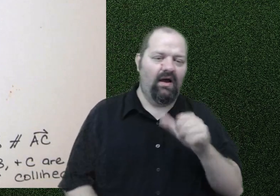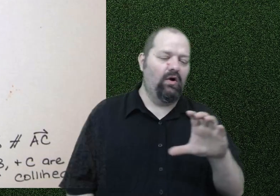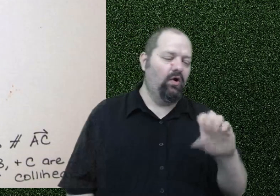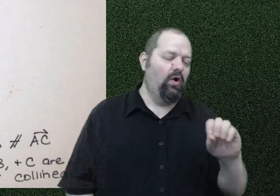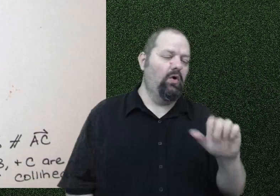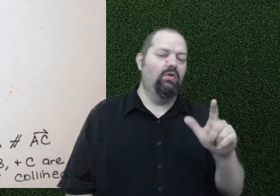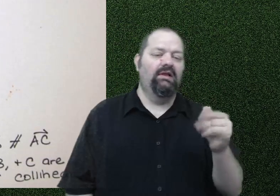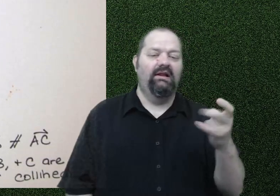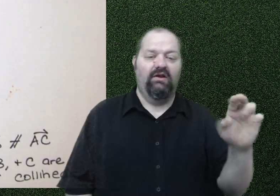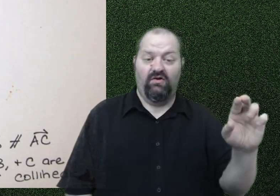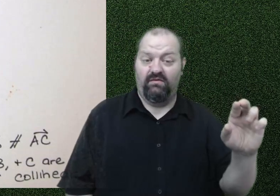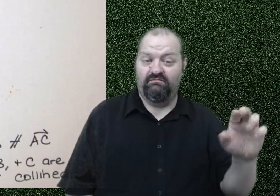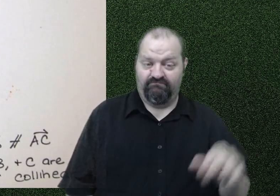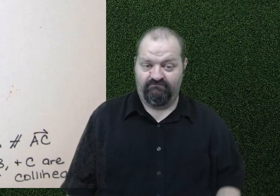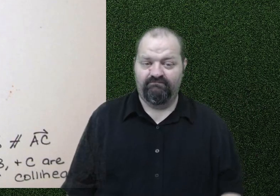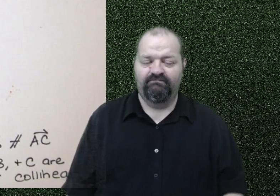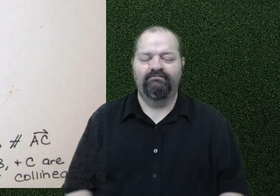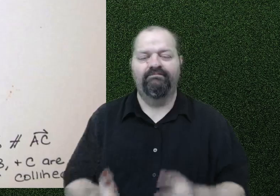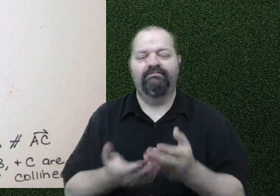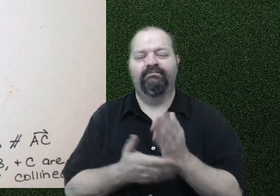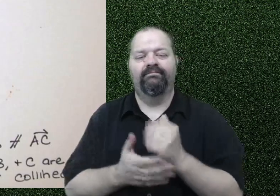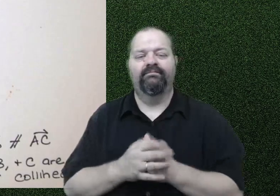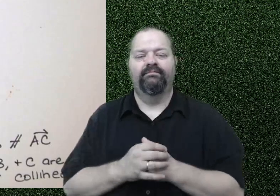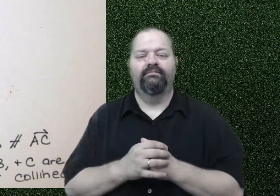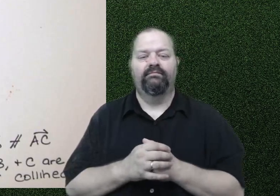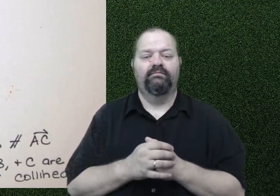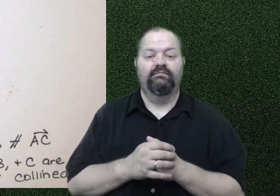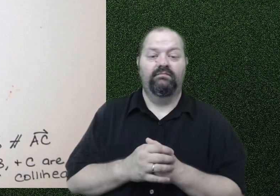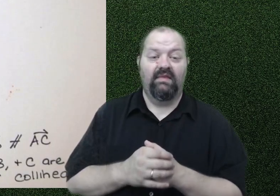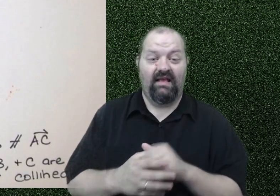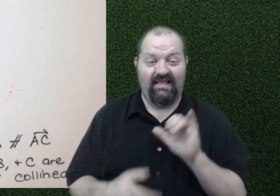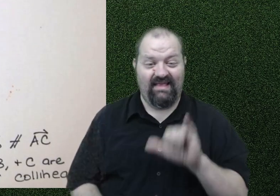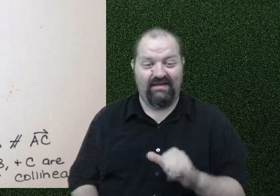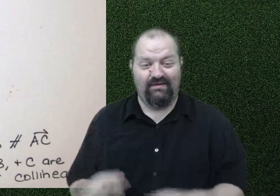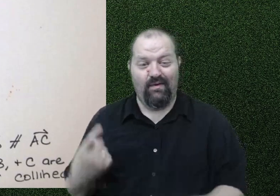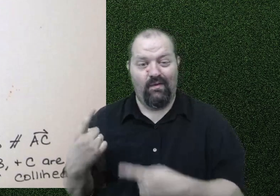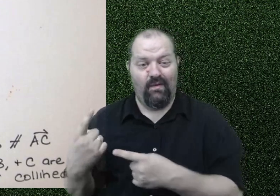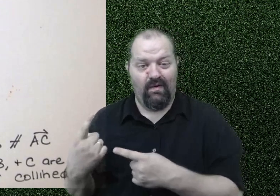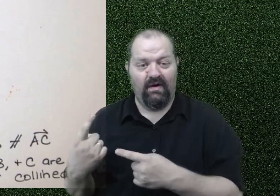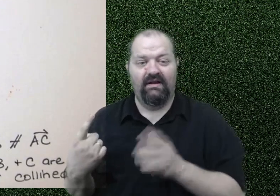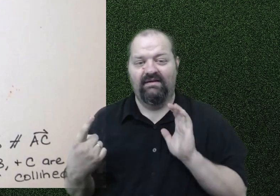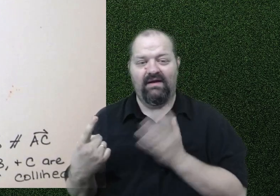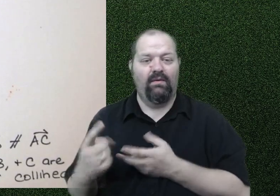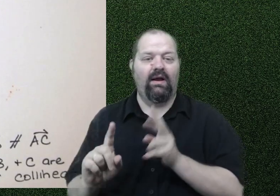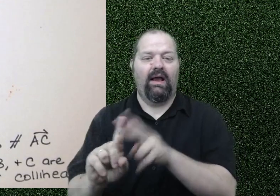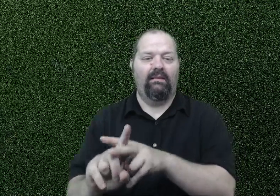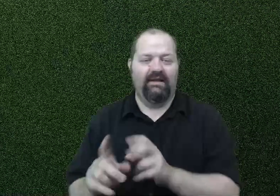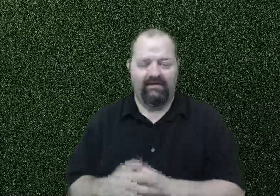All right. That's one of our applications.